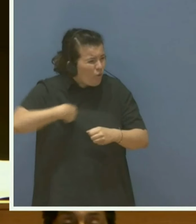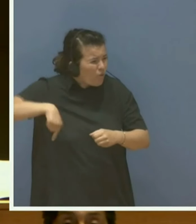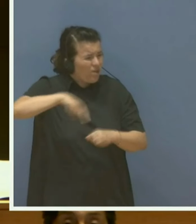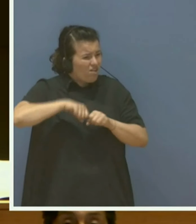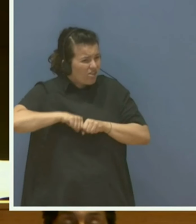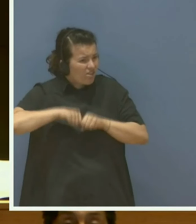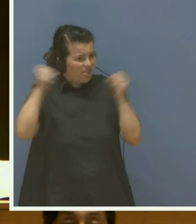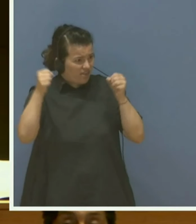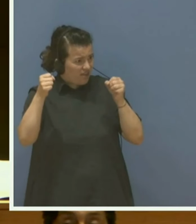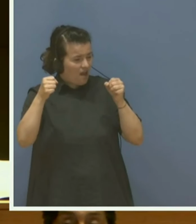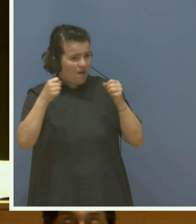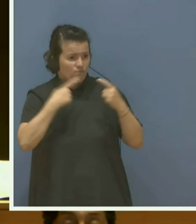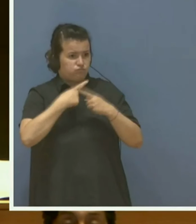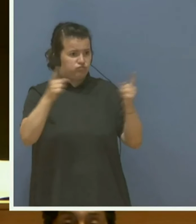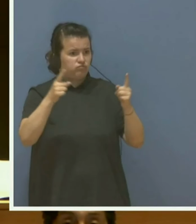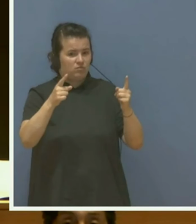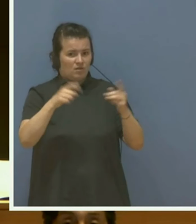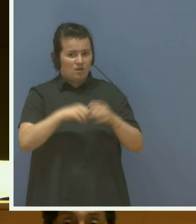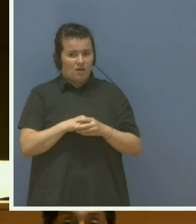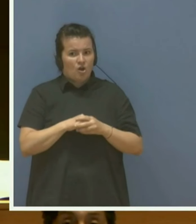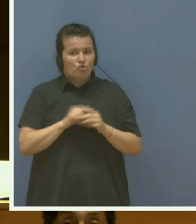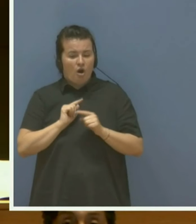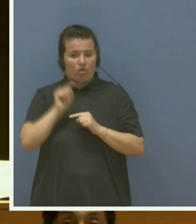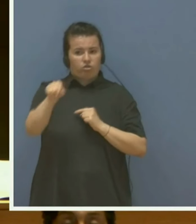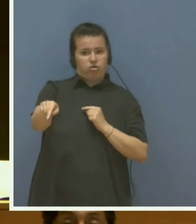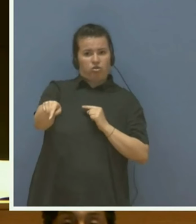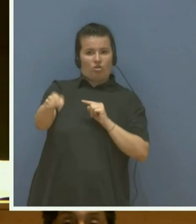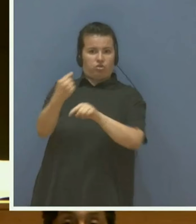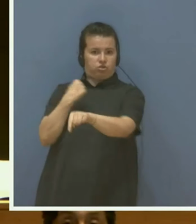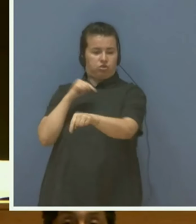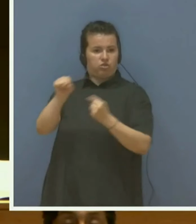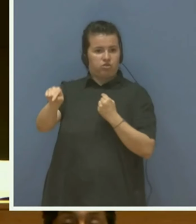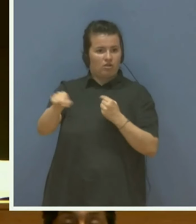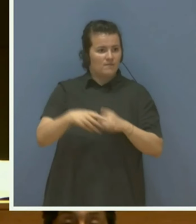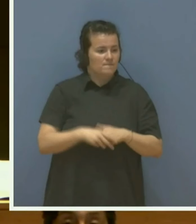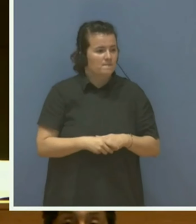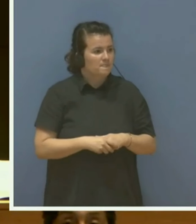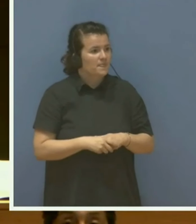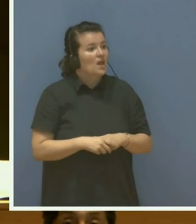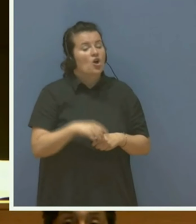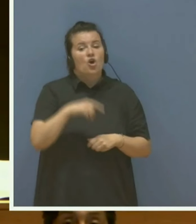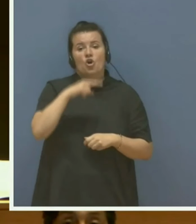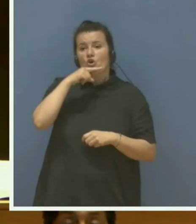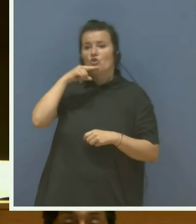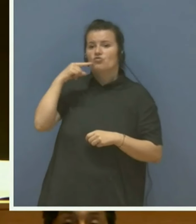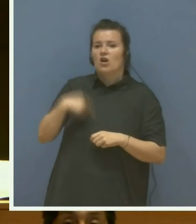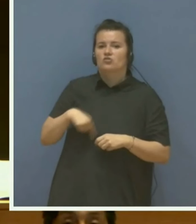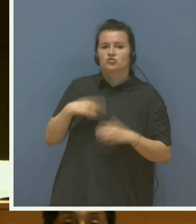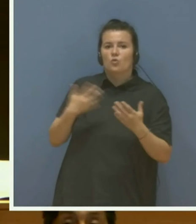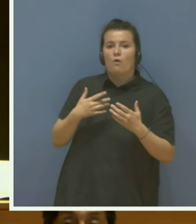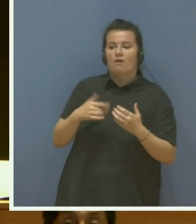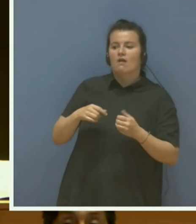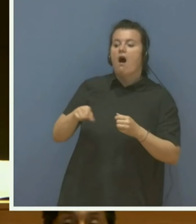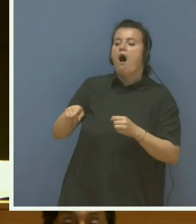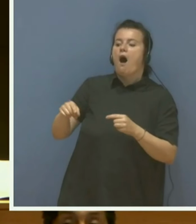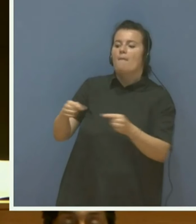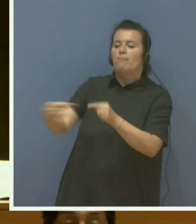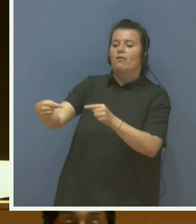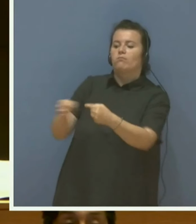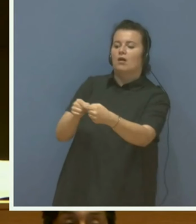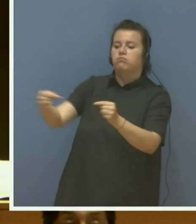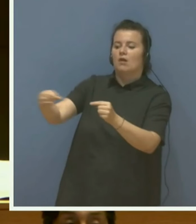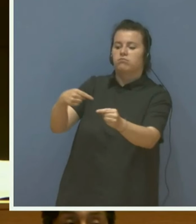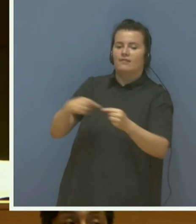and conquer is an old strategy of the Russian Empire. The Russian government uses Indigenous